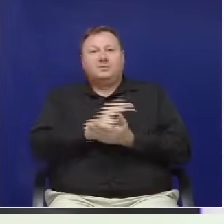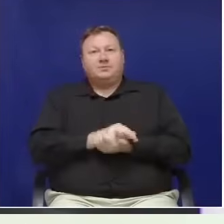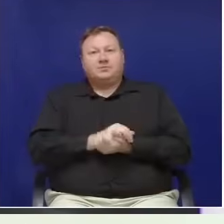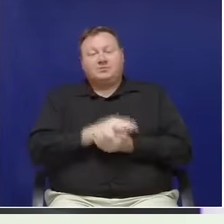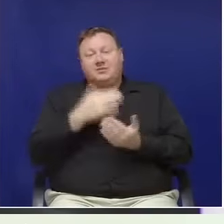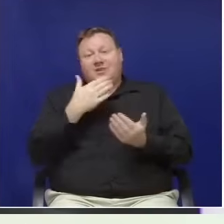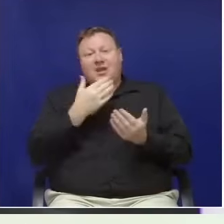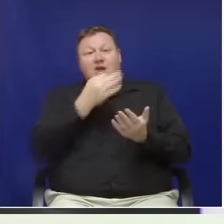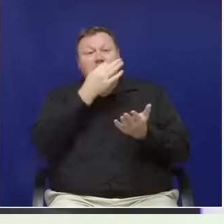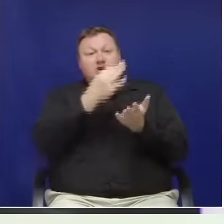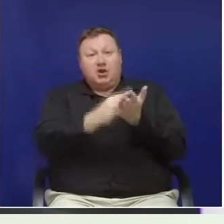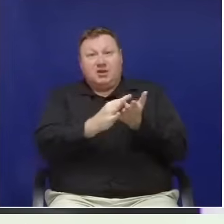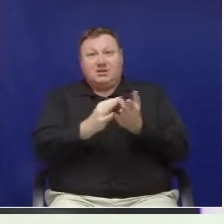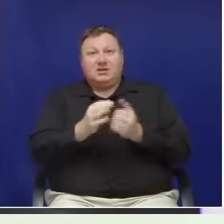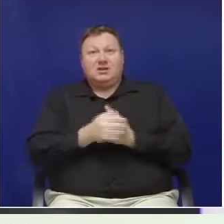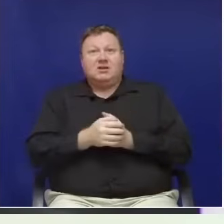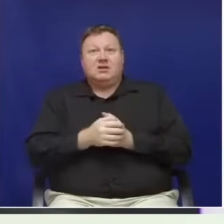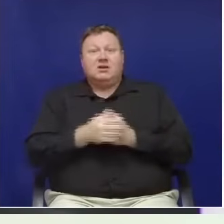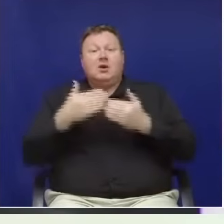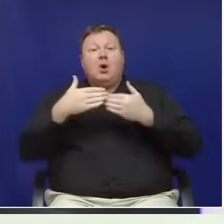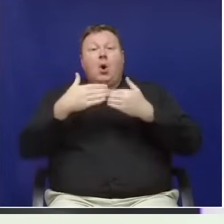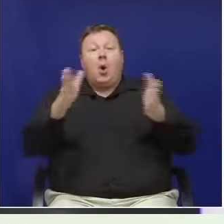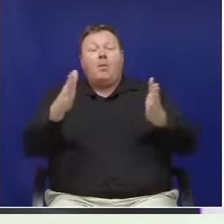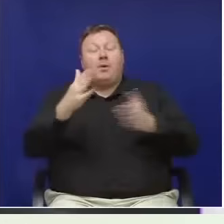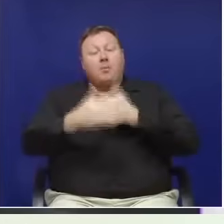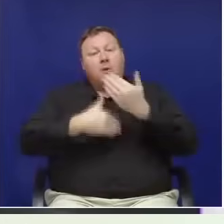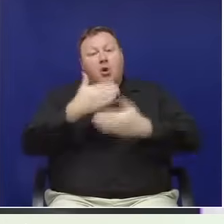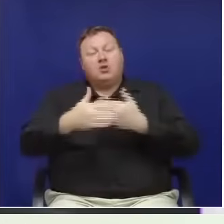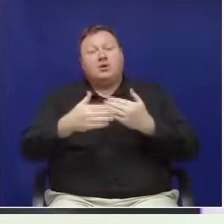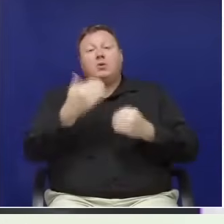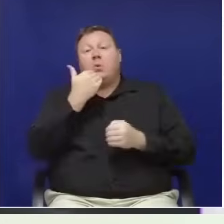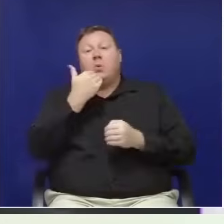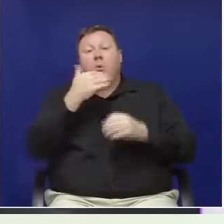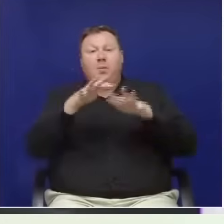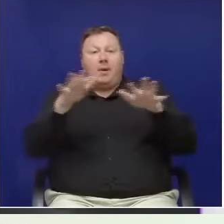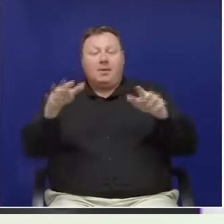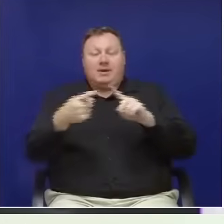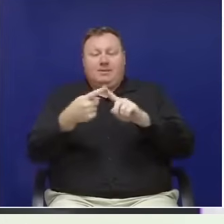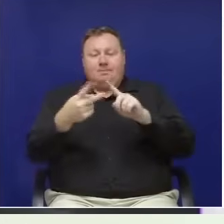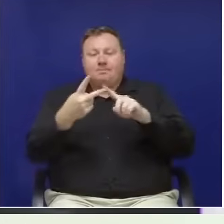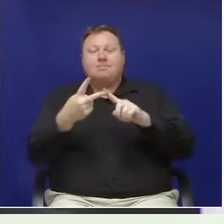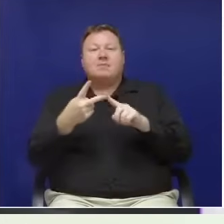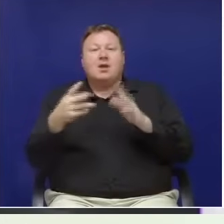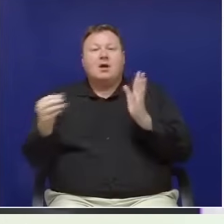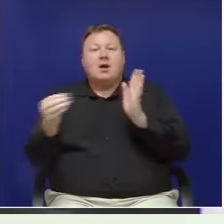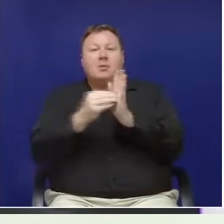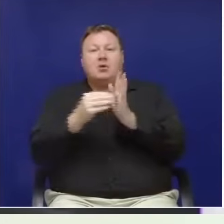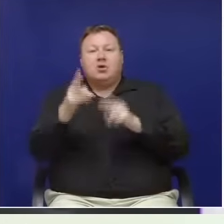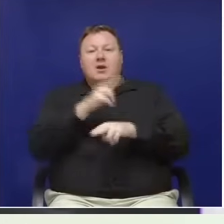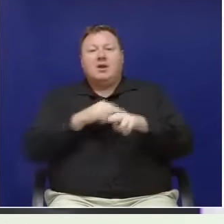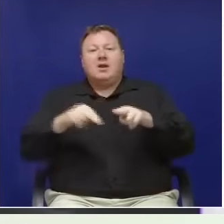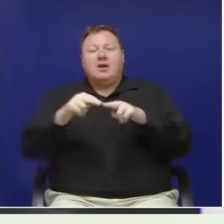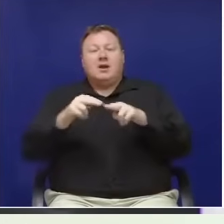1, let's open the process to the public. 2, let's appoint the National Police Commissioner the same way we do